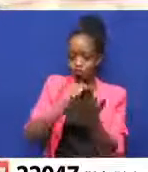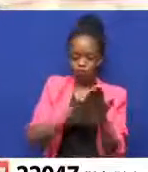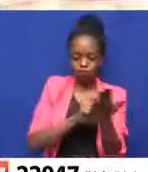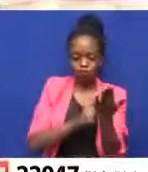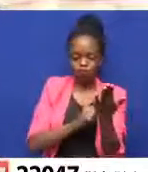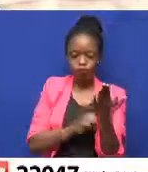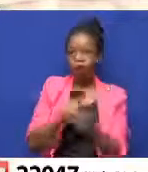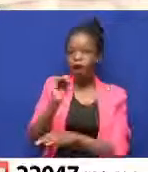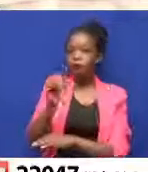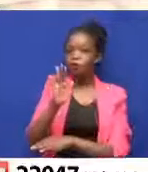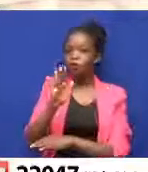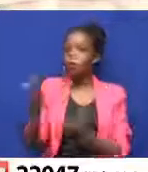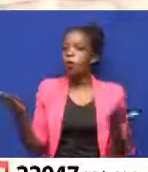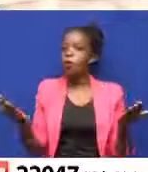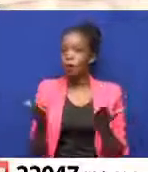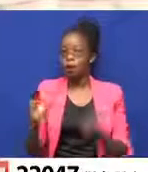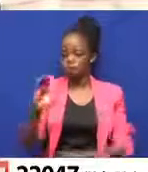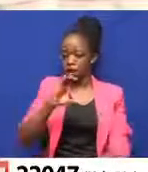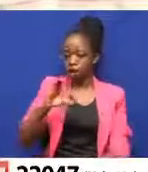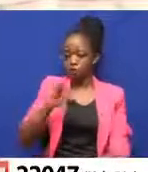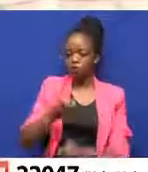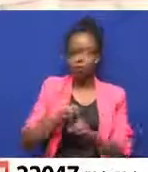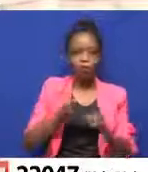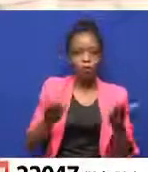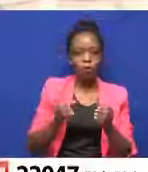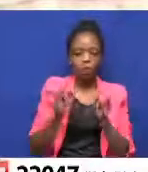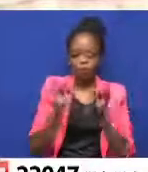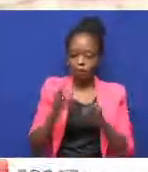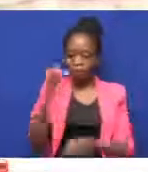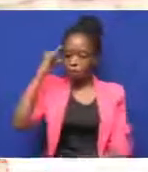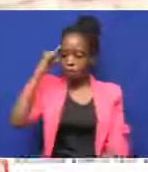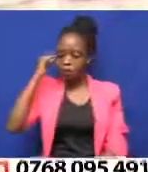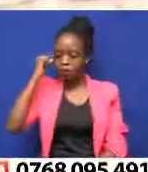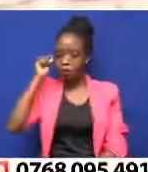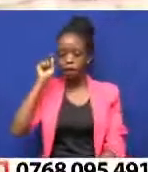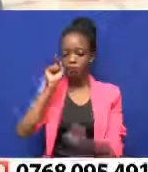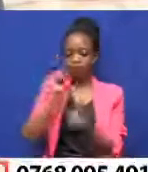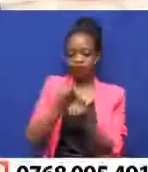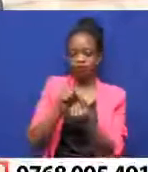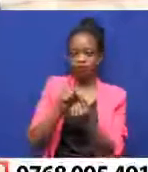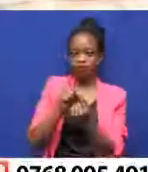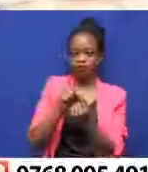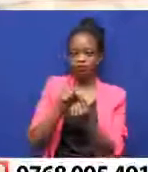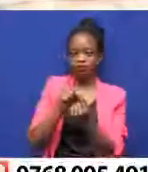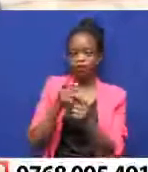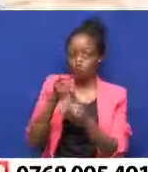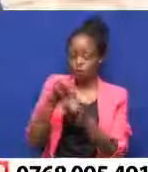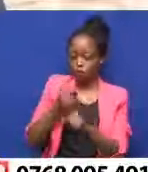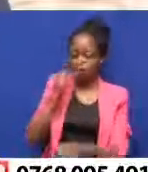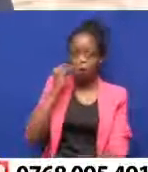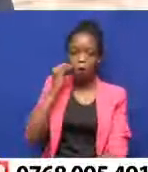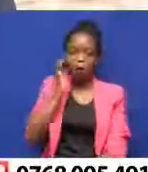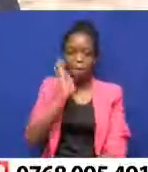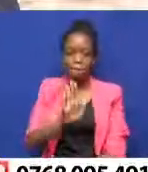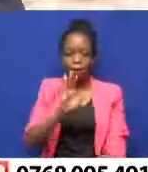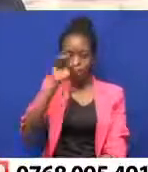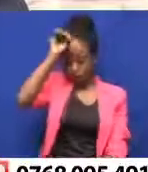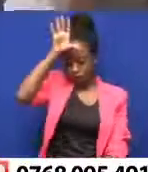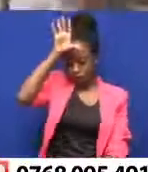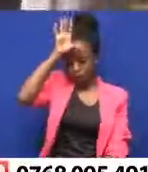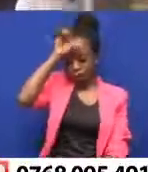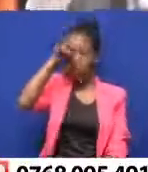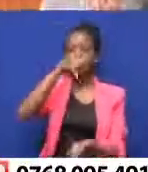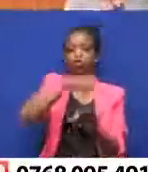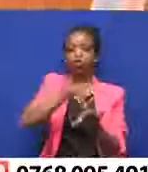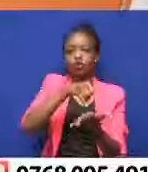of origin. So if you are in Mombasa and you are tested and you come from Kiambu, it's counted as a Kiambu